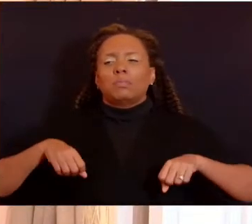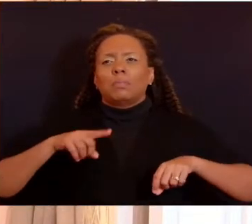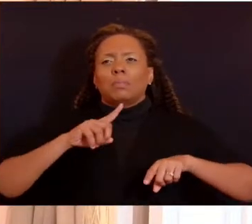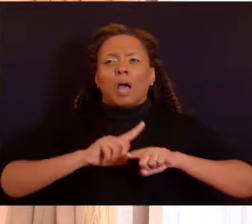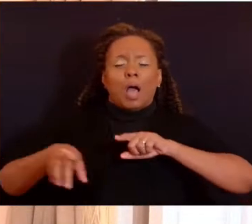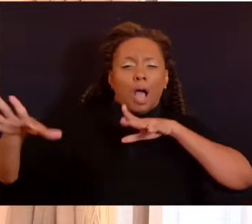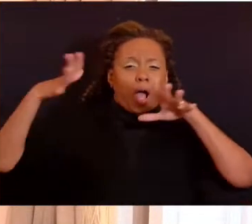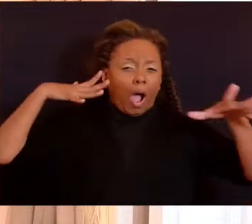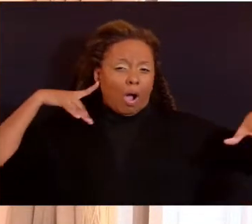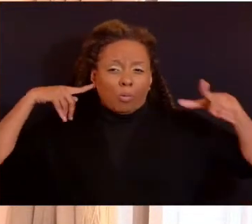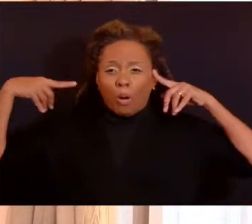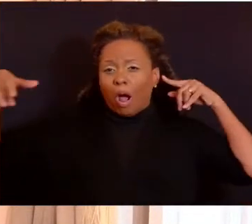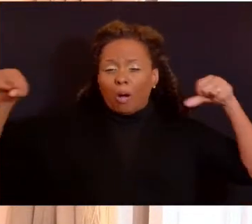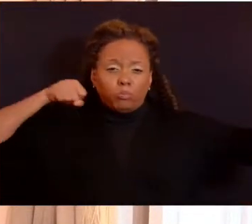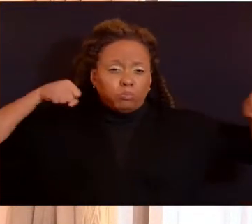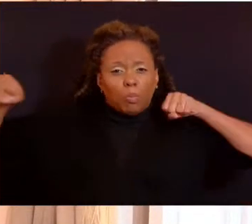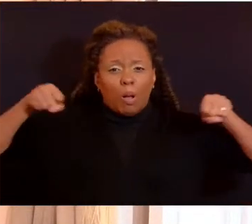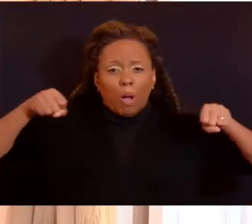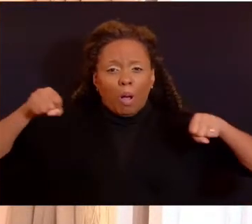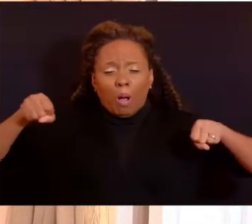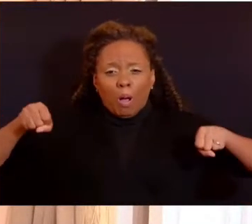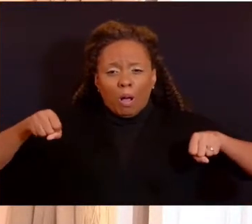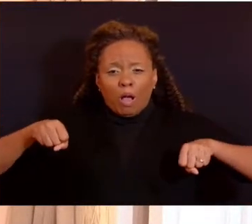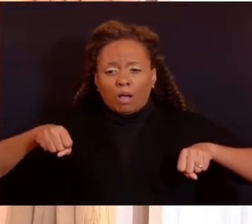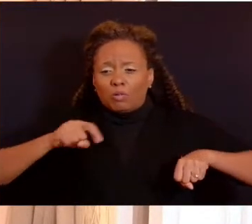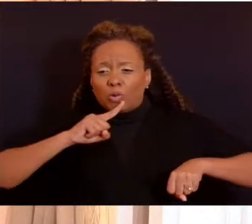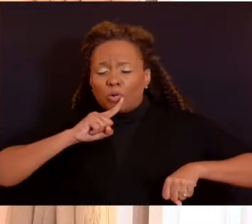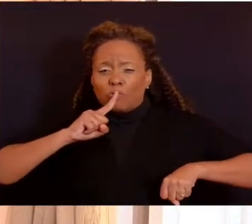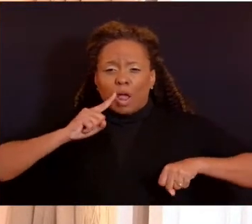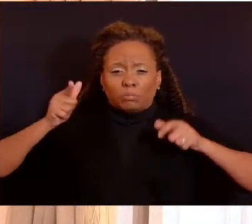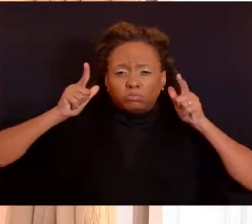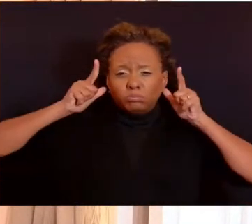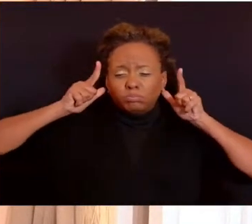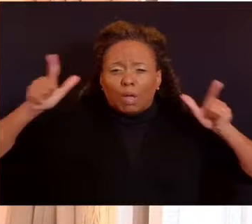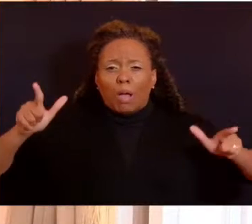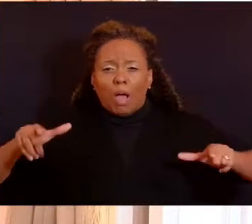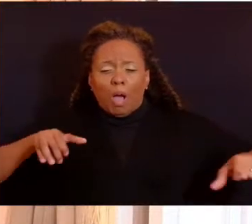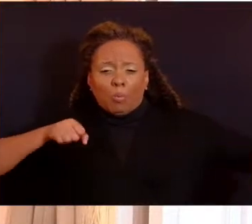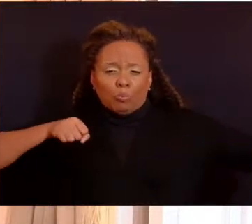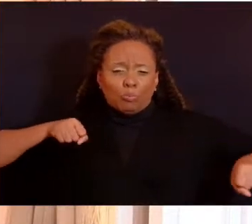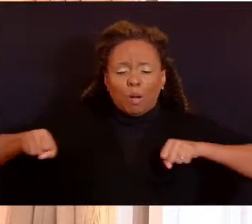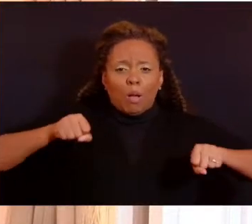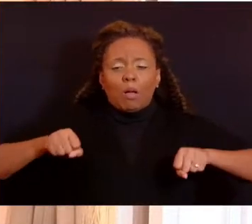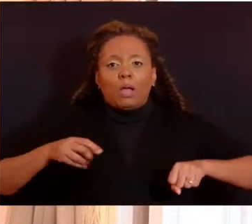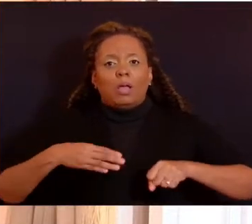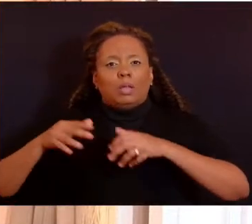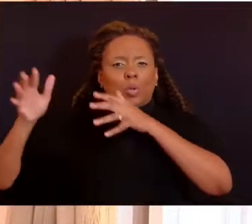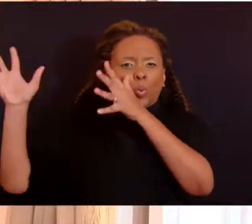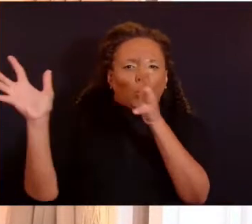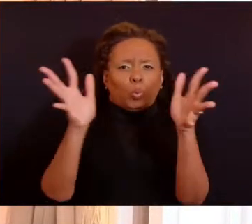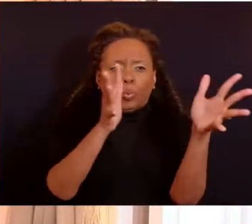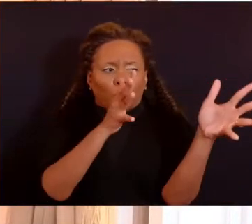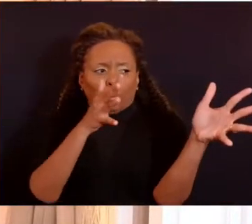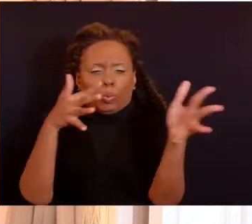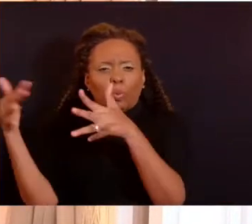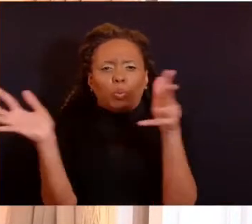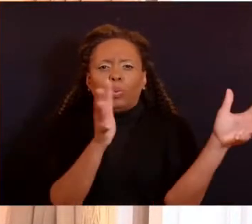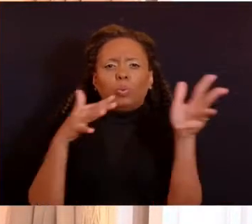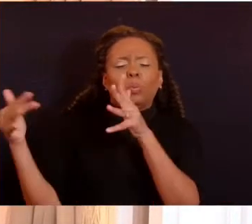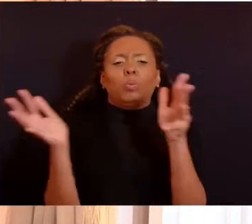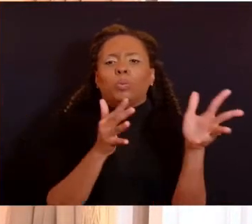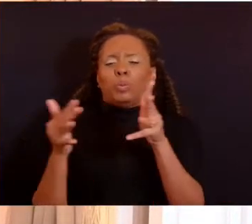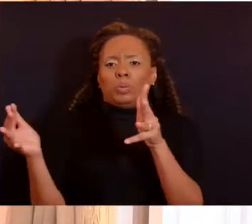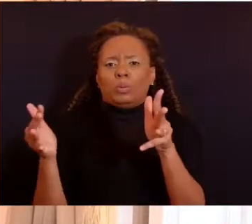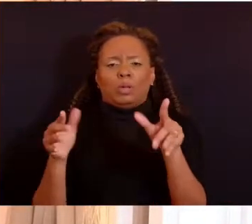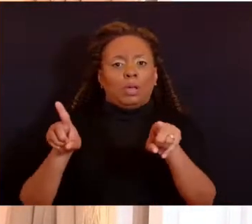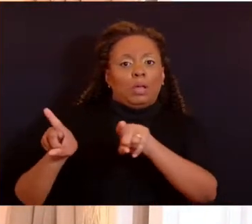a roaring that was coming almost from the belly of the earth. And then, of course, high winds. And in the middle, the Met